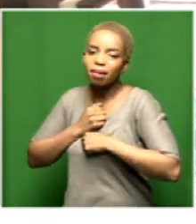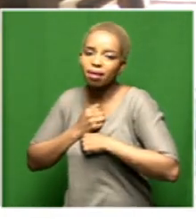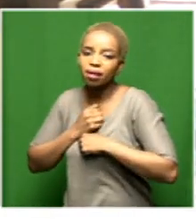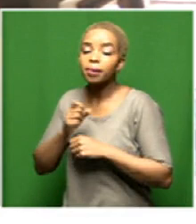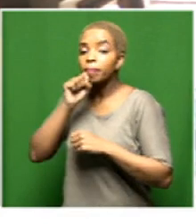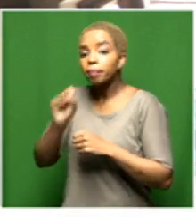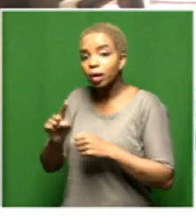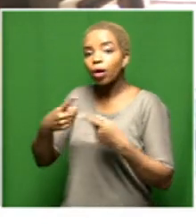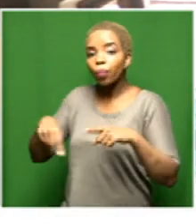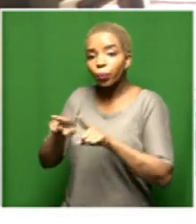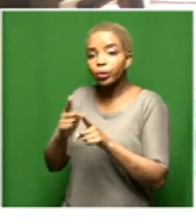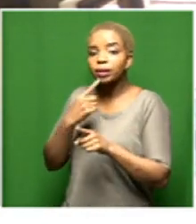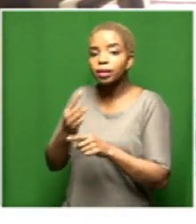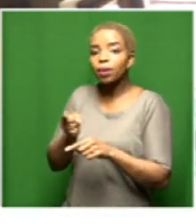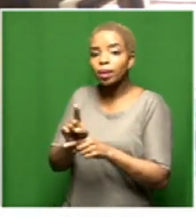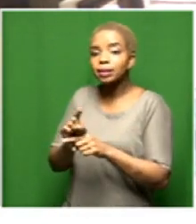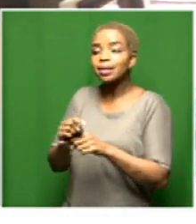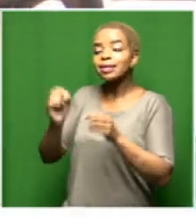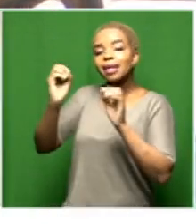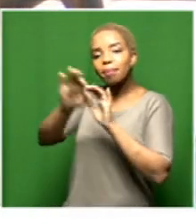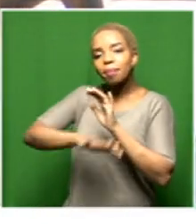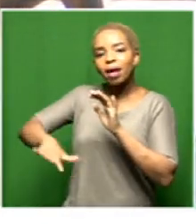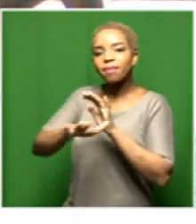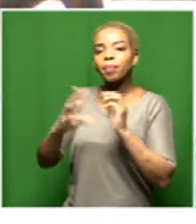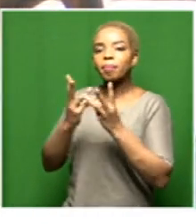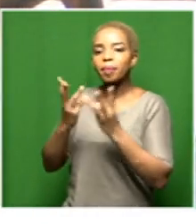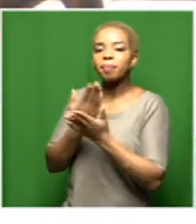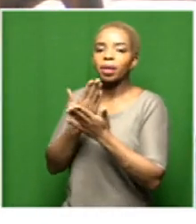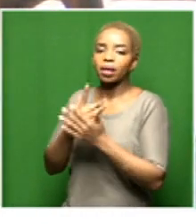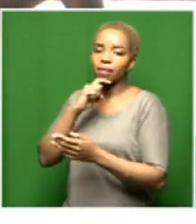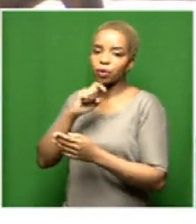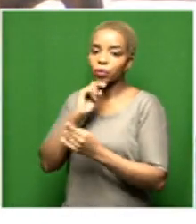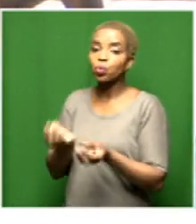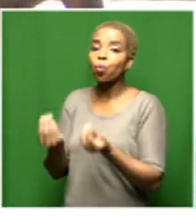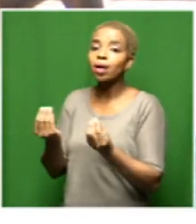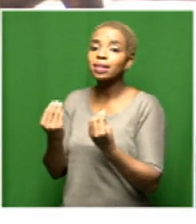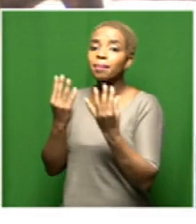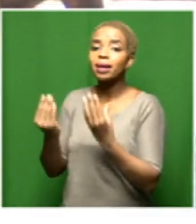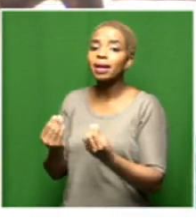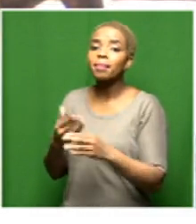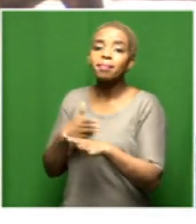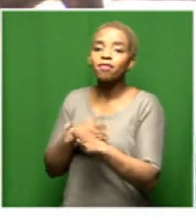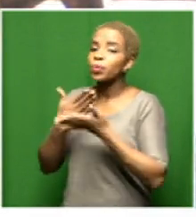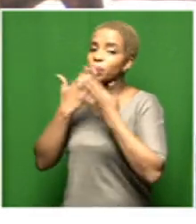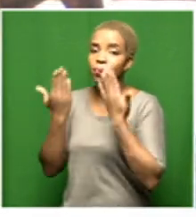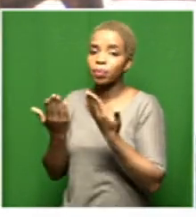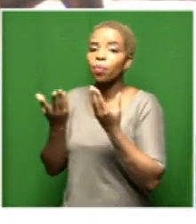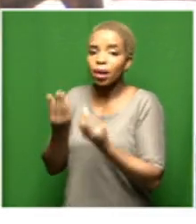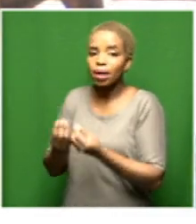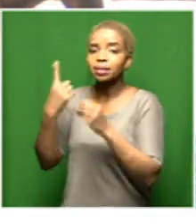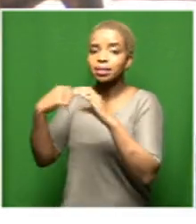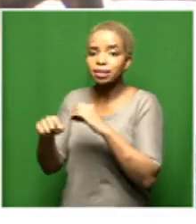multiplicity of points that people can use. So, we didn't have a WhatsApp number. We even have an email address. So the email address